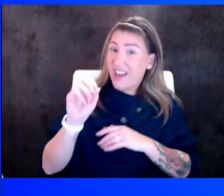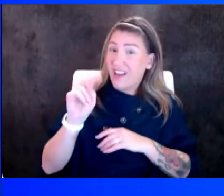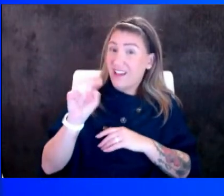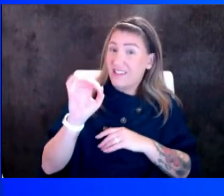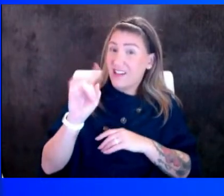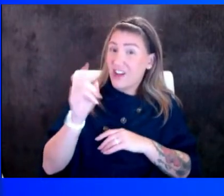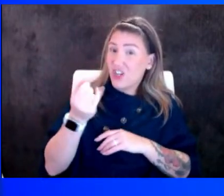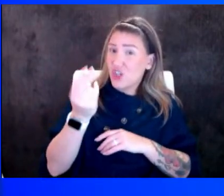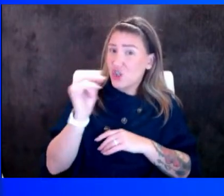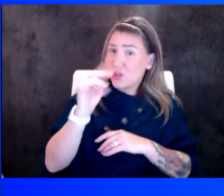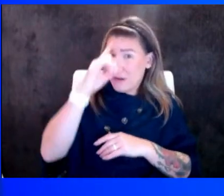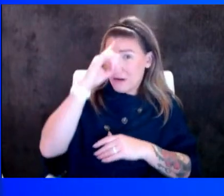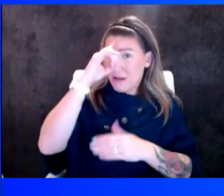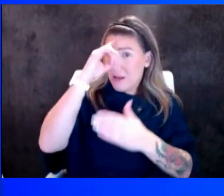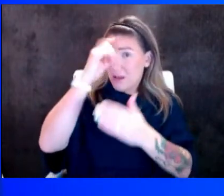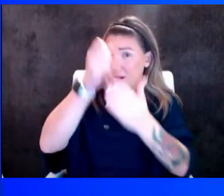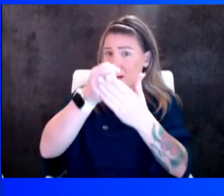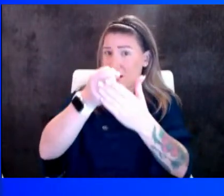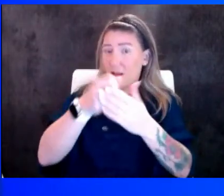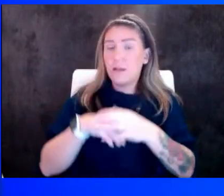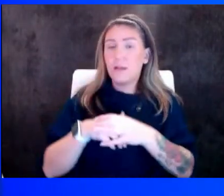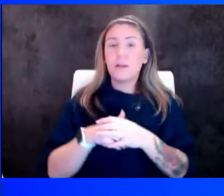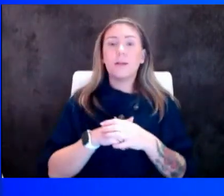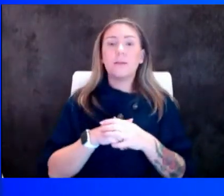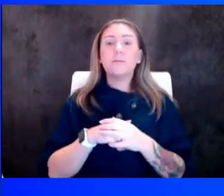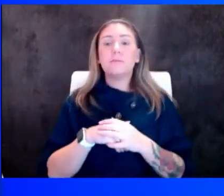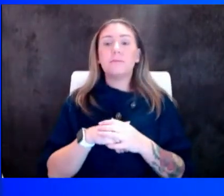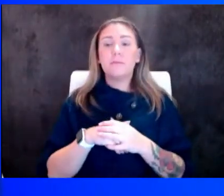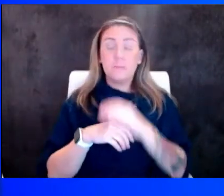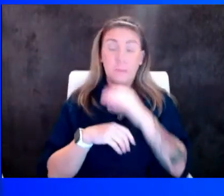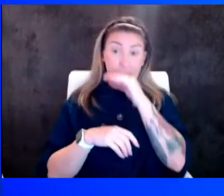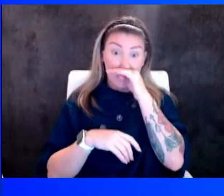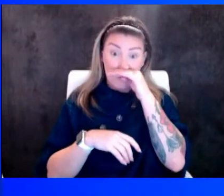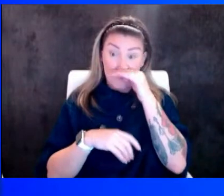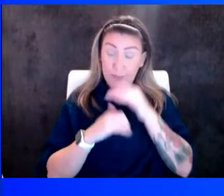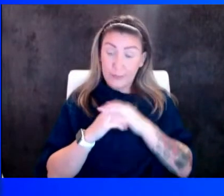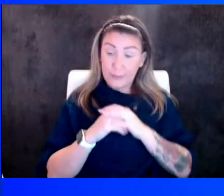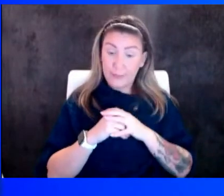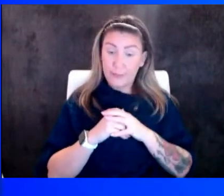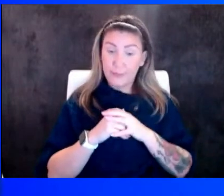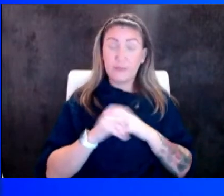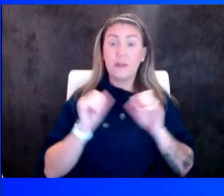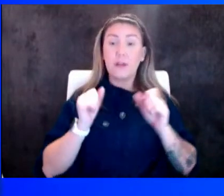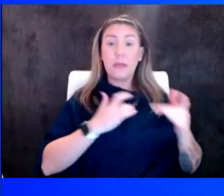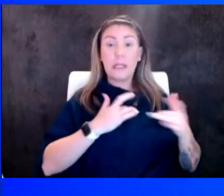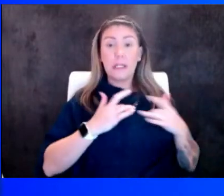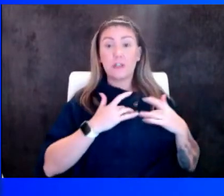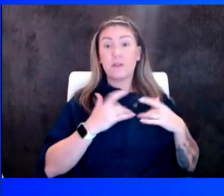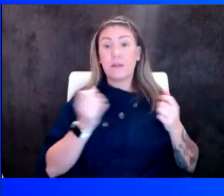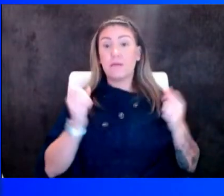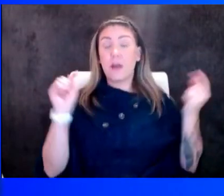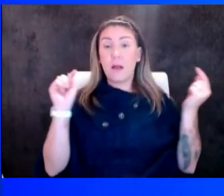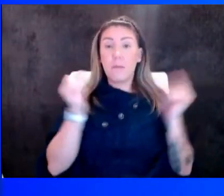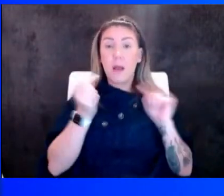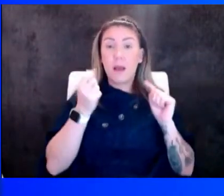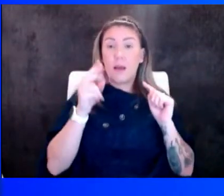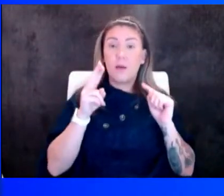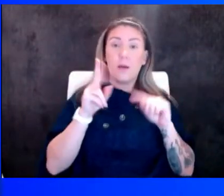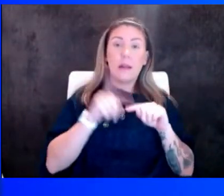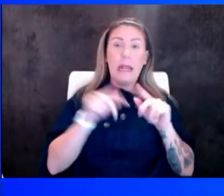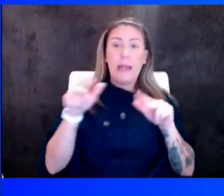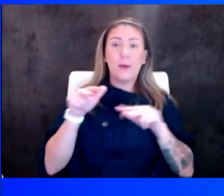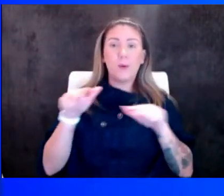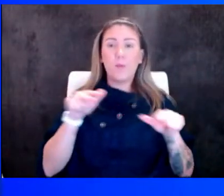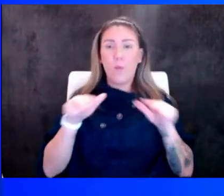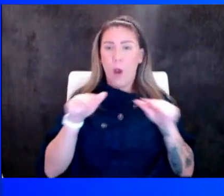your daughter, but I think that those can be concerning. If they're still having a lot of pain or not able to walk around, those would be